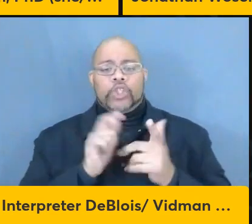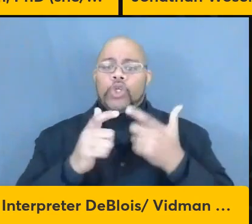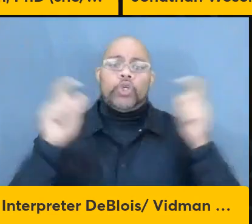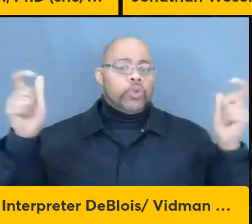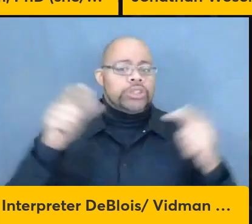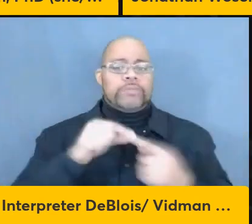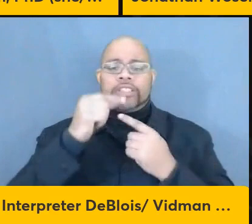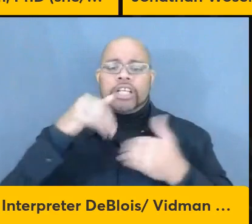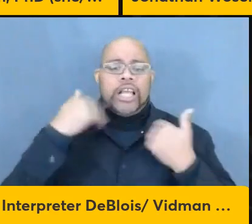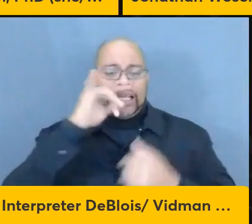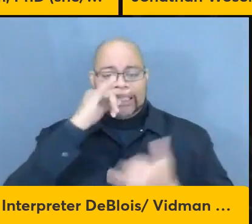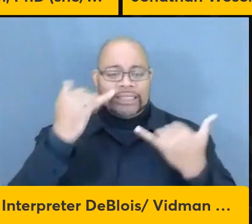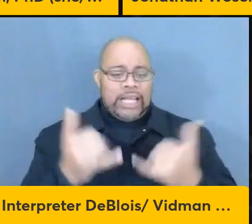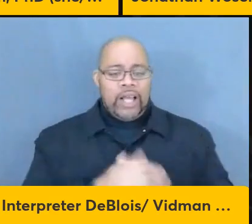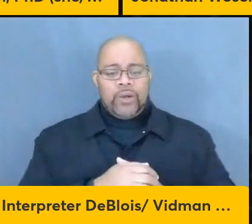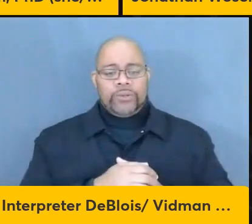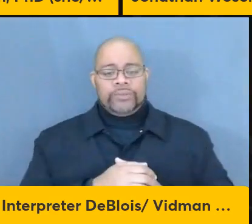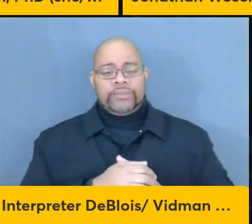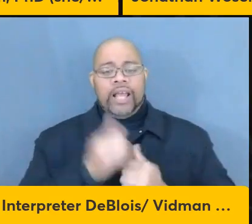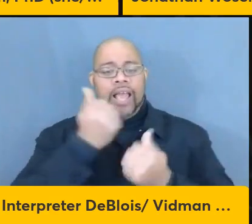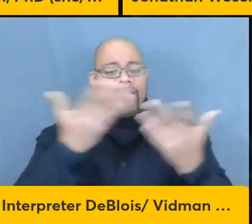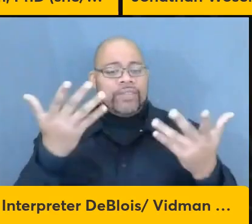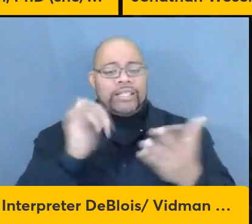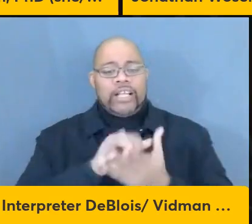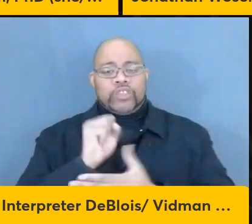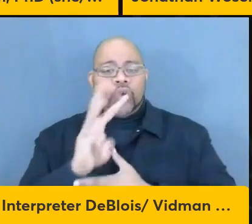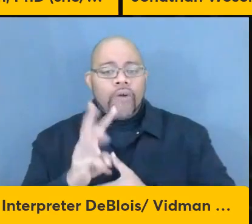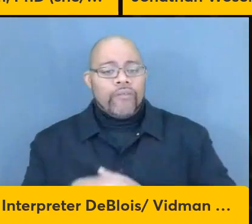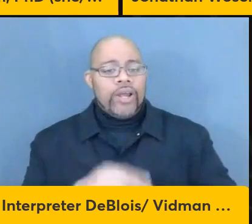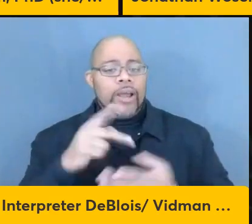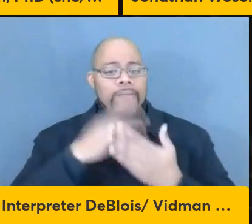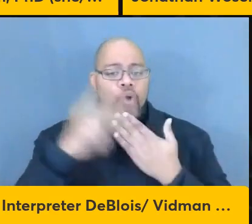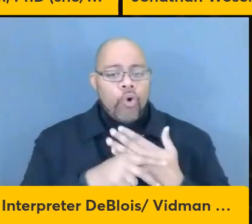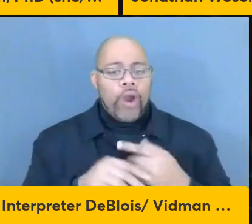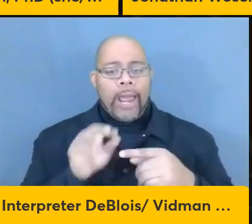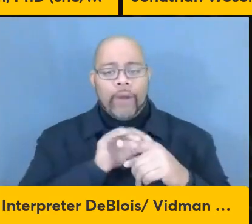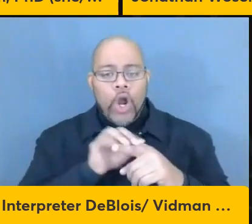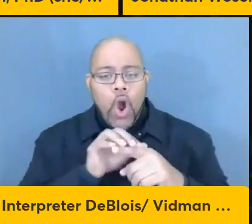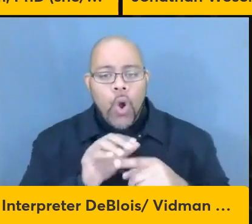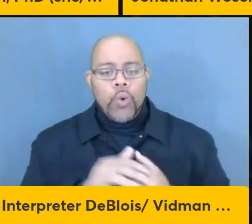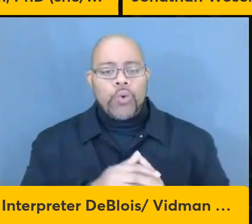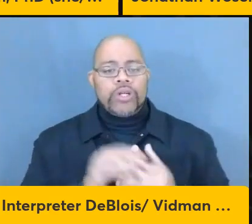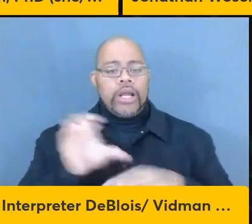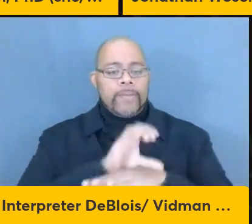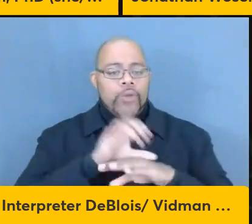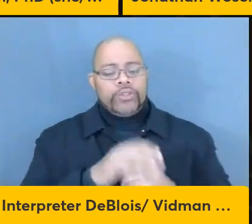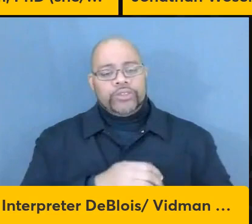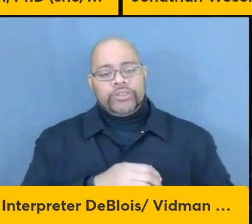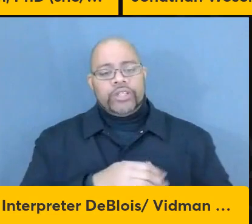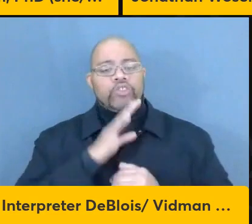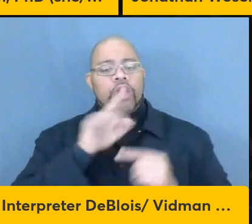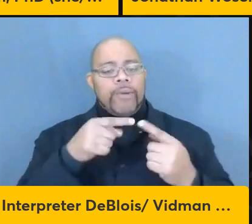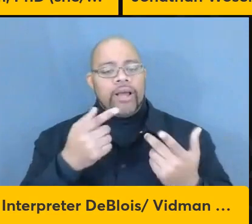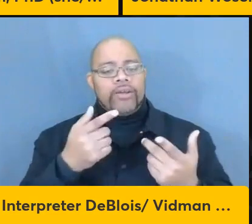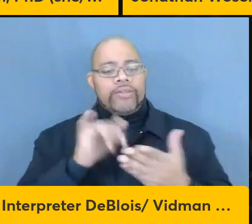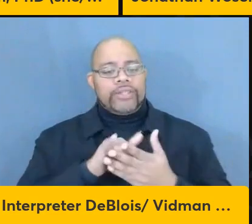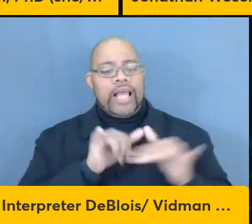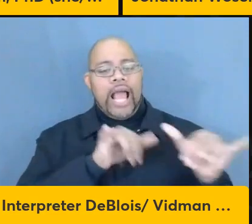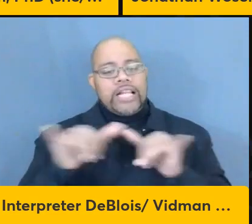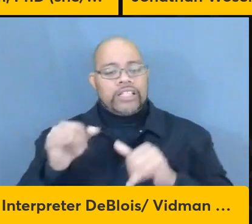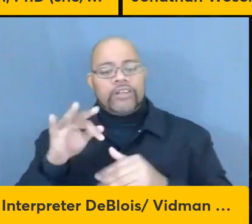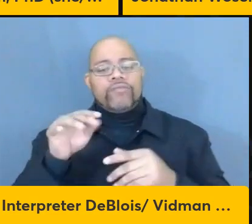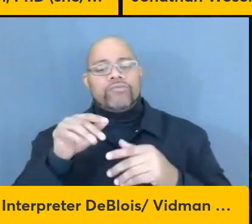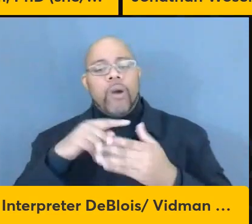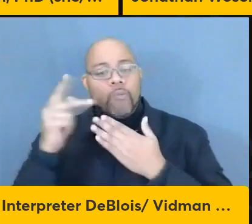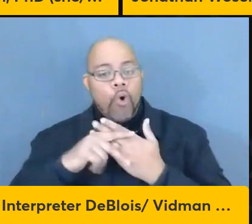especially young kids nowadays where everything is about software and programming computers. I talked about like the analogy of